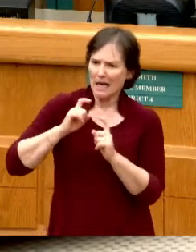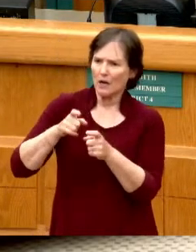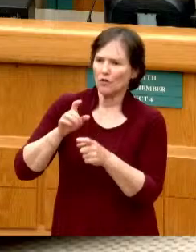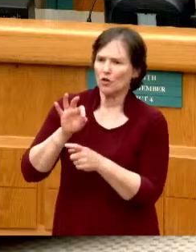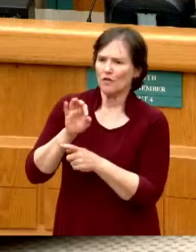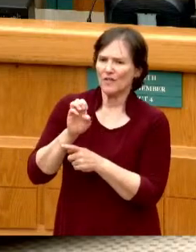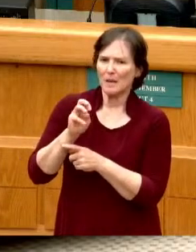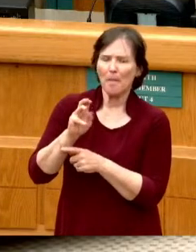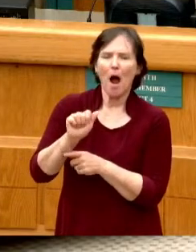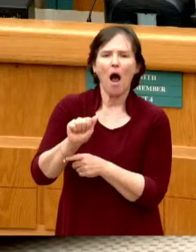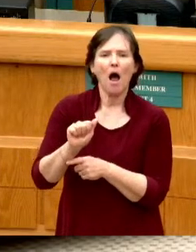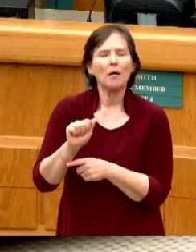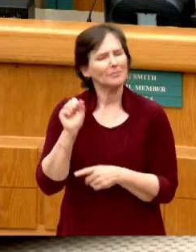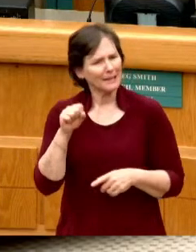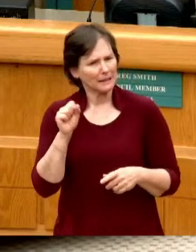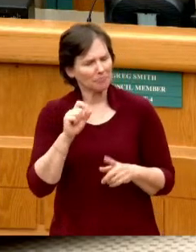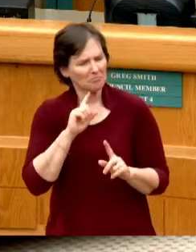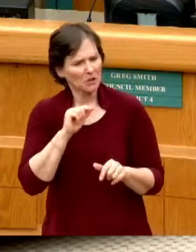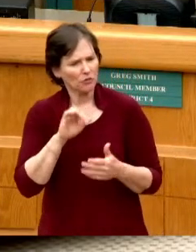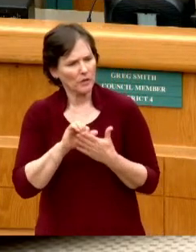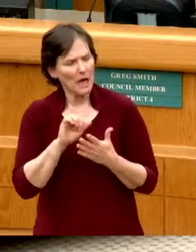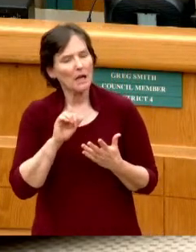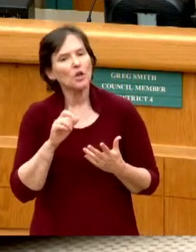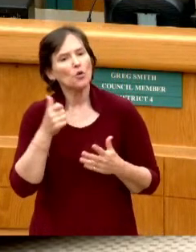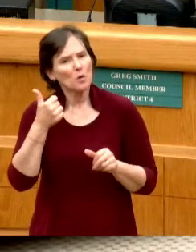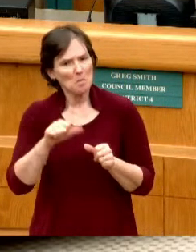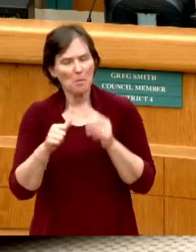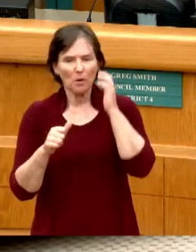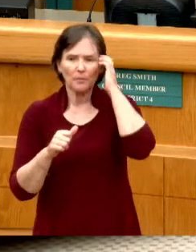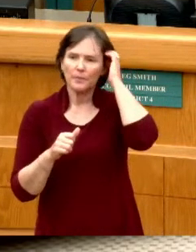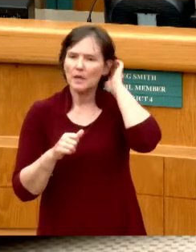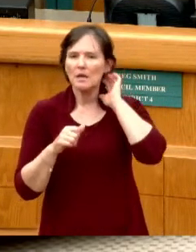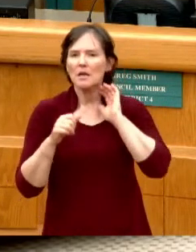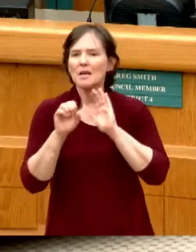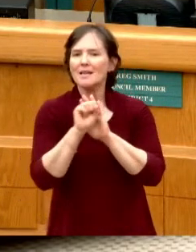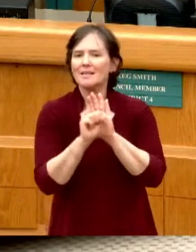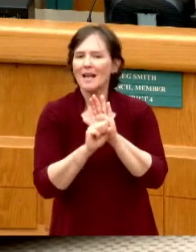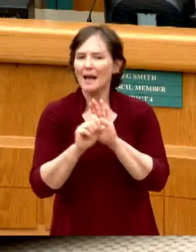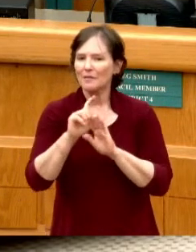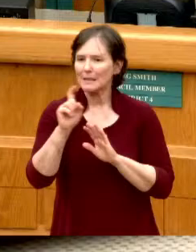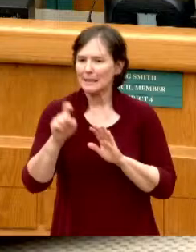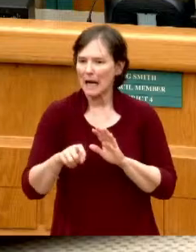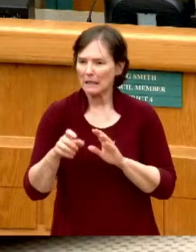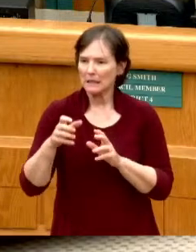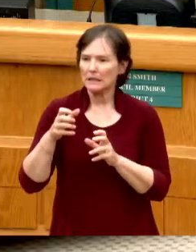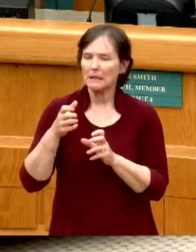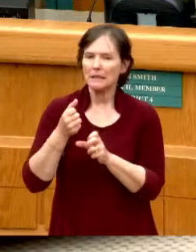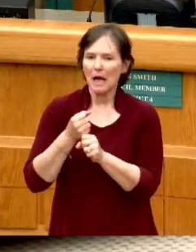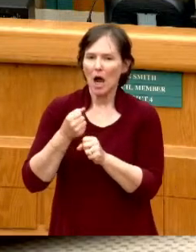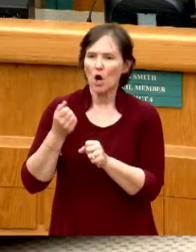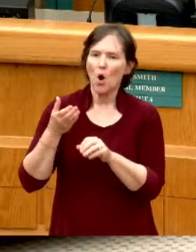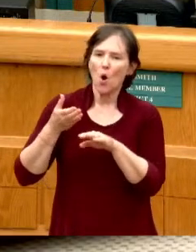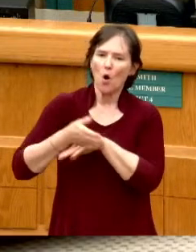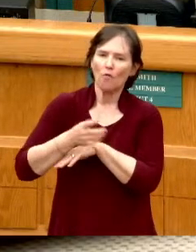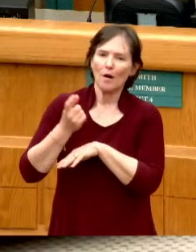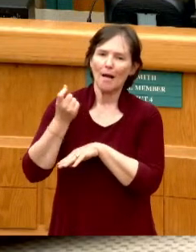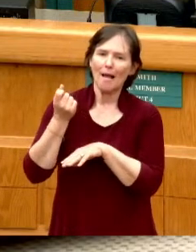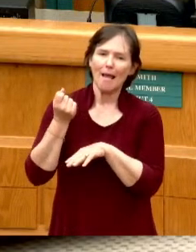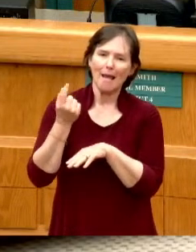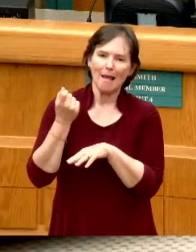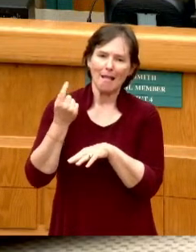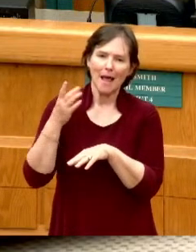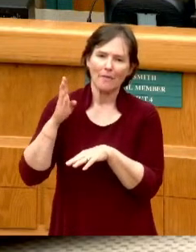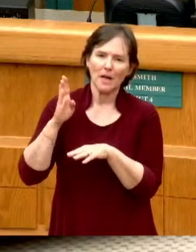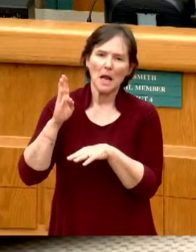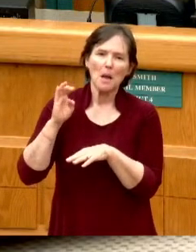may remember that the state of Texas received a direct allocation from the feds of over $11 billion. But